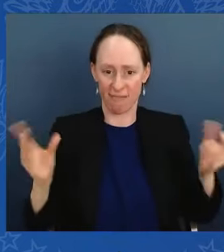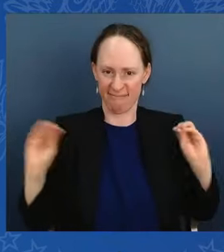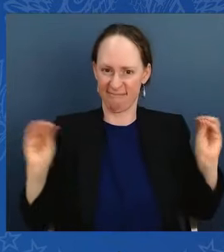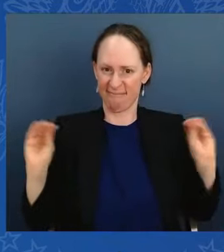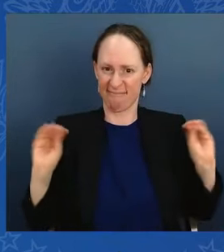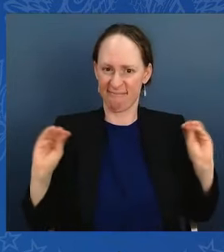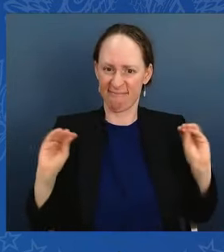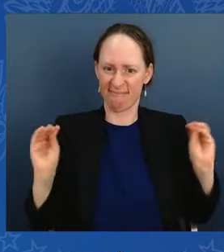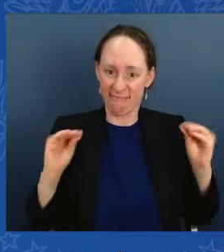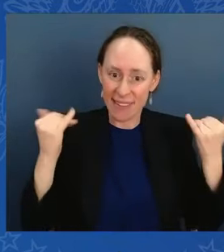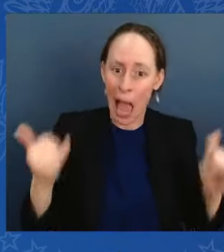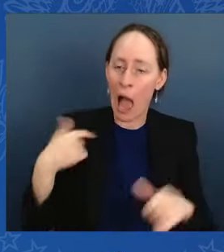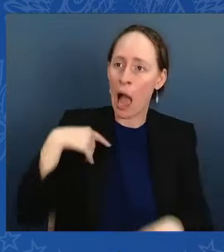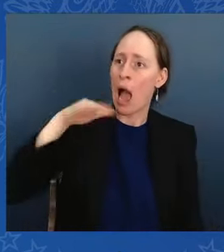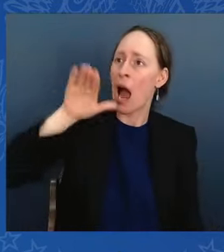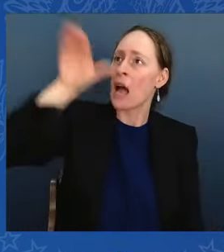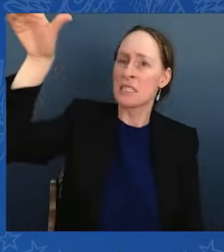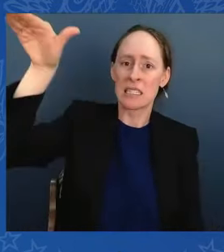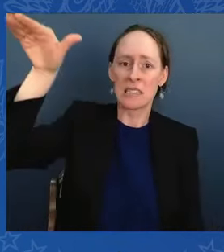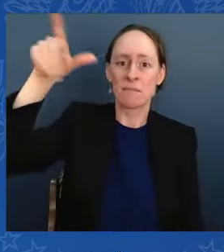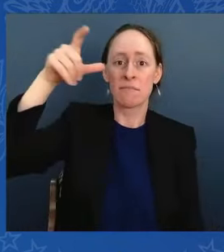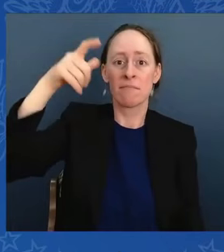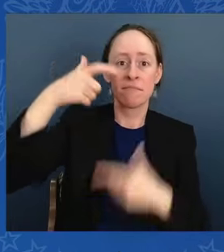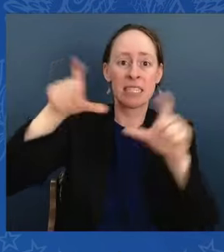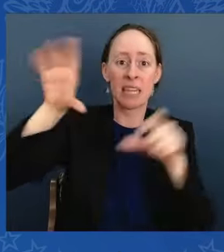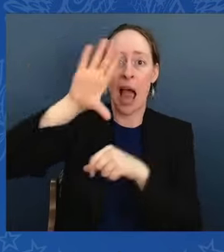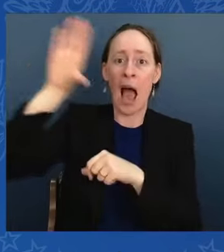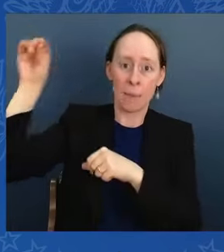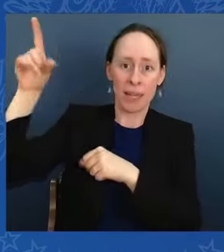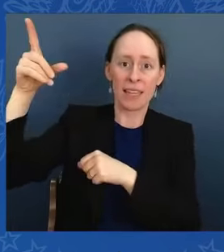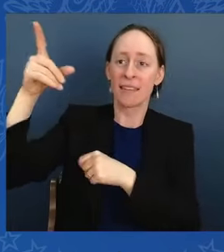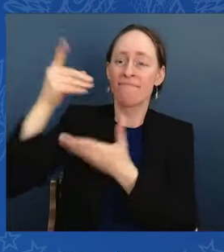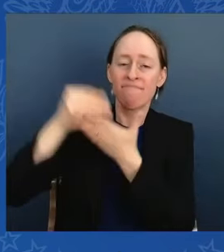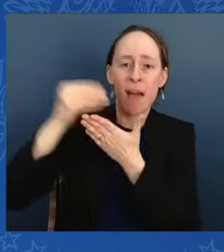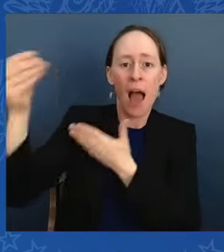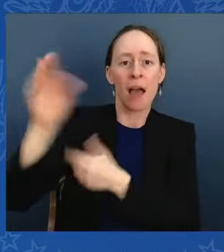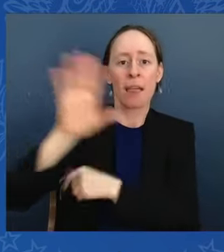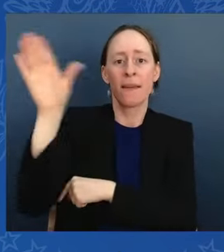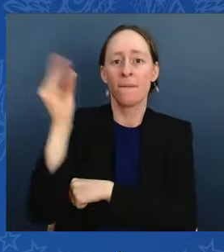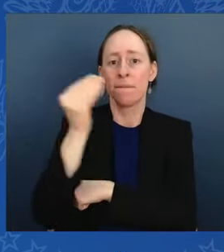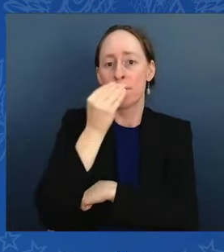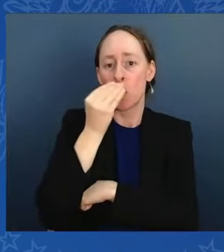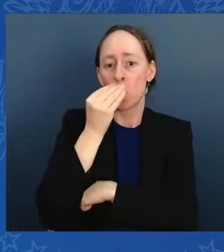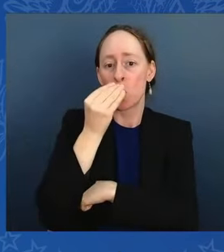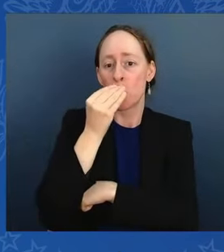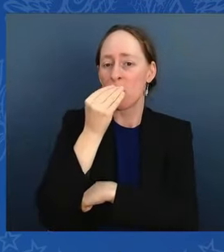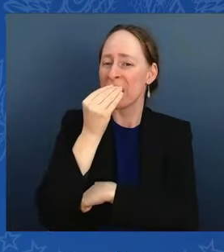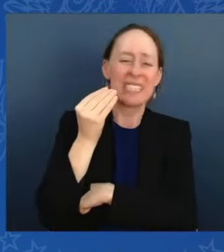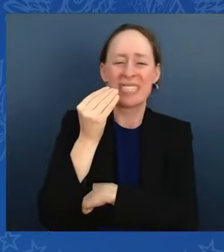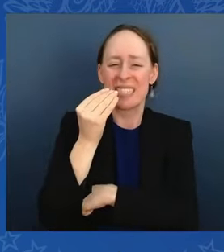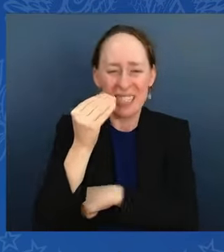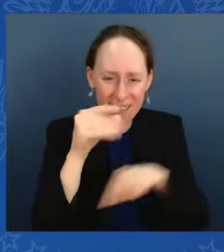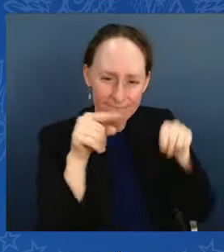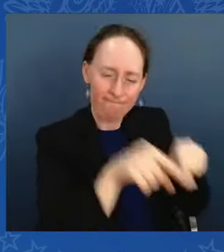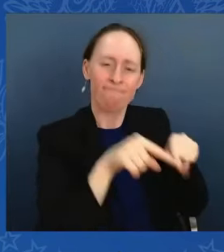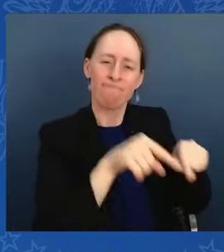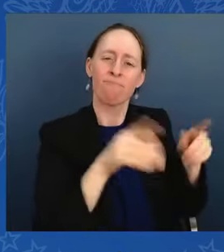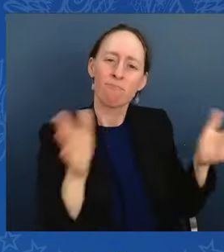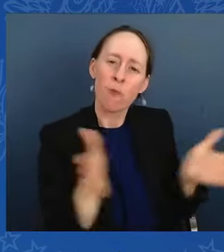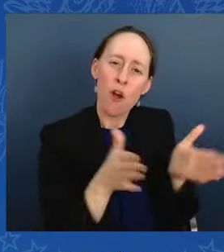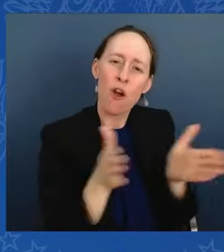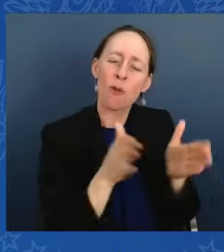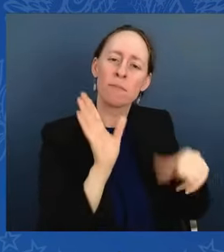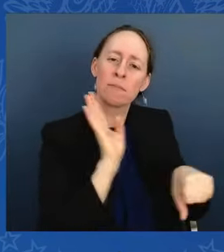us. We need to go back to where we came from, to the land, what God has blessed us with. With that saying, I thank you,